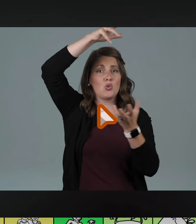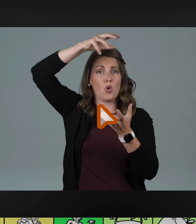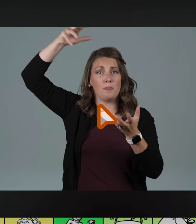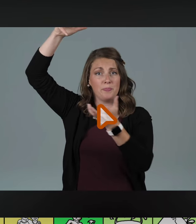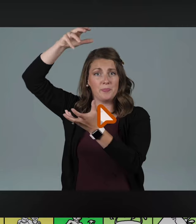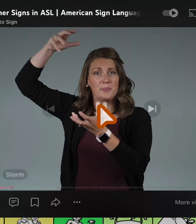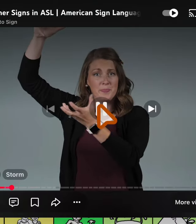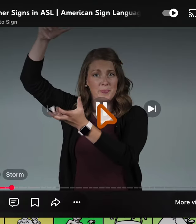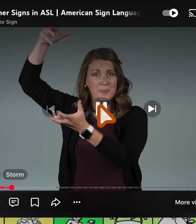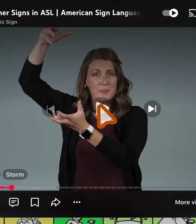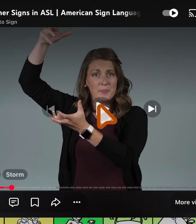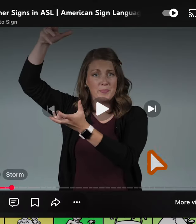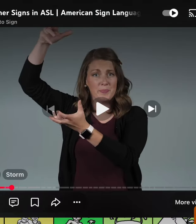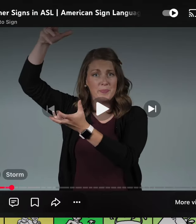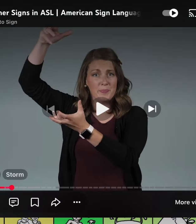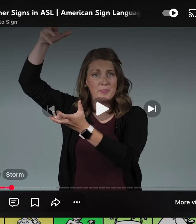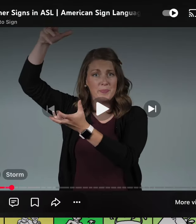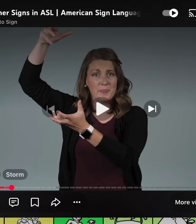storm.